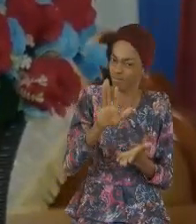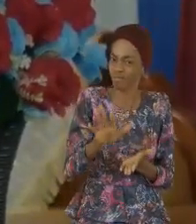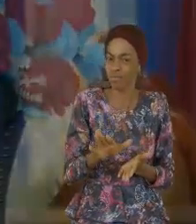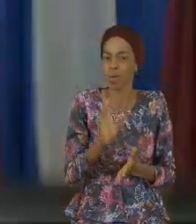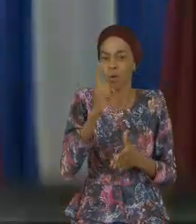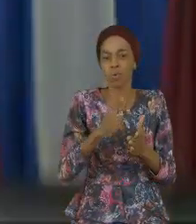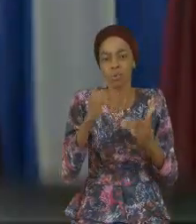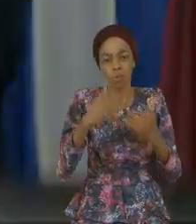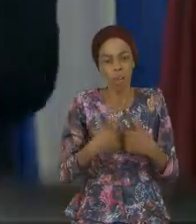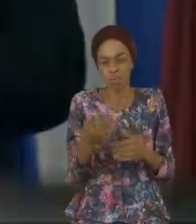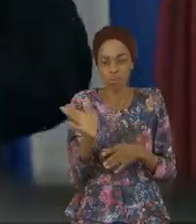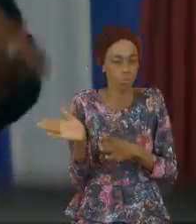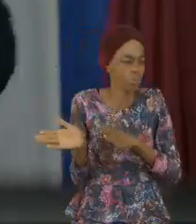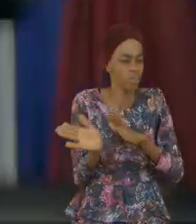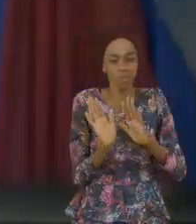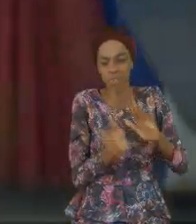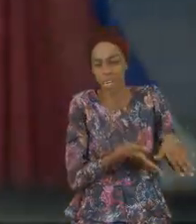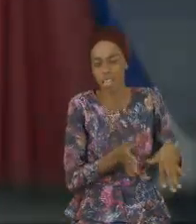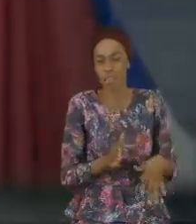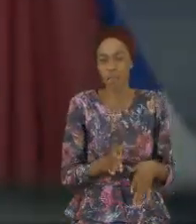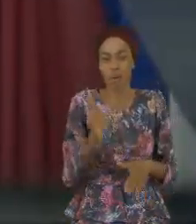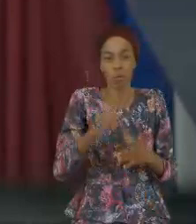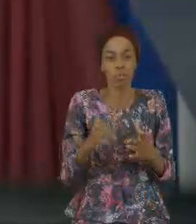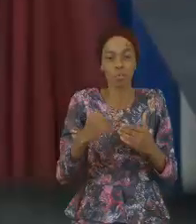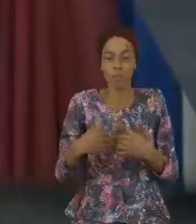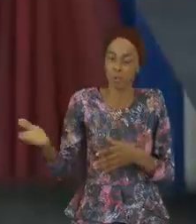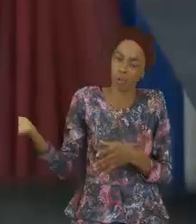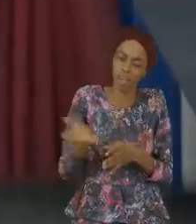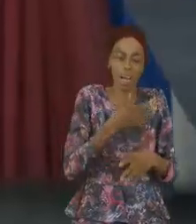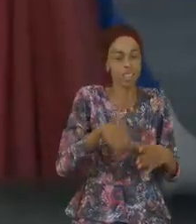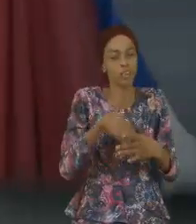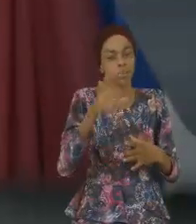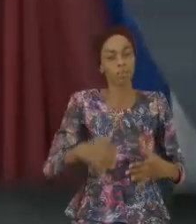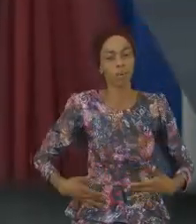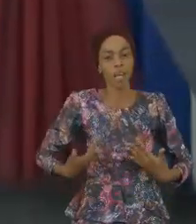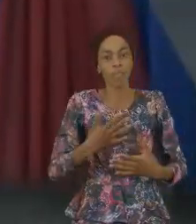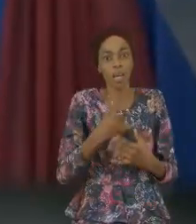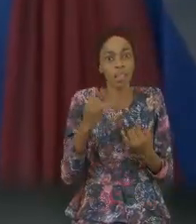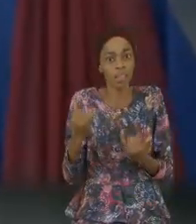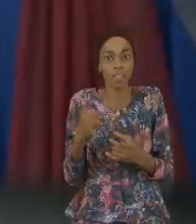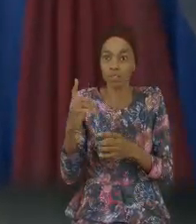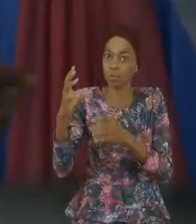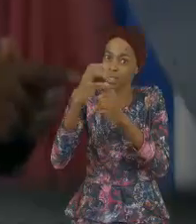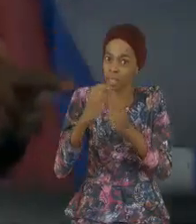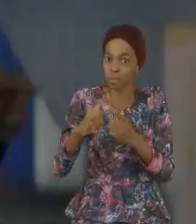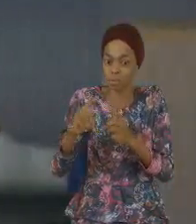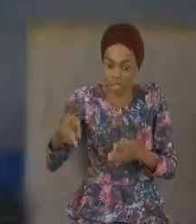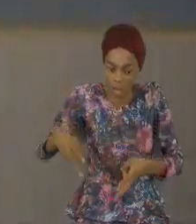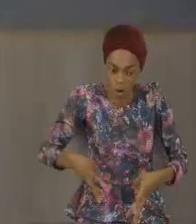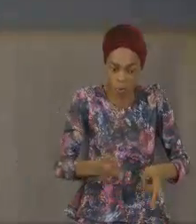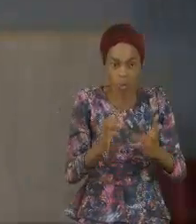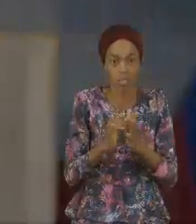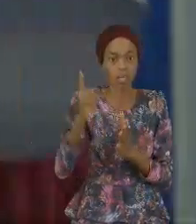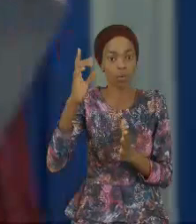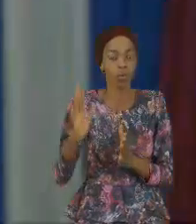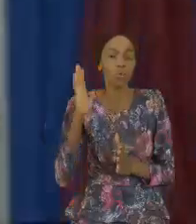to jettison, what you have to kick away from your life, and then get to the path where God will